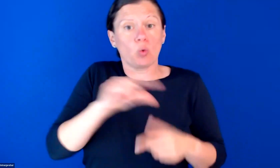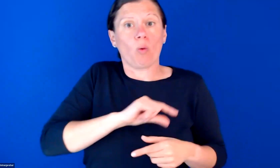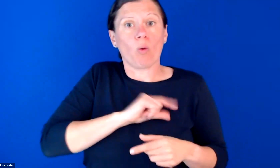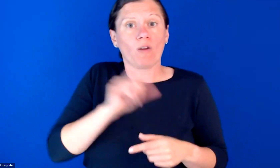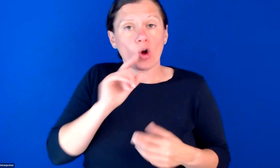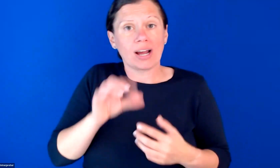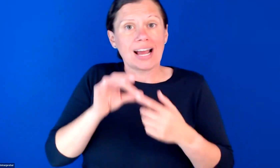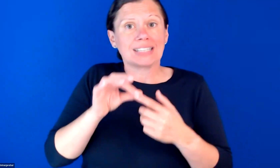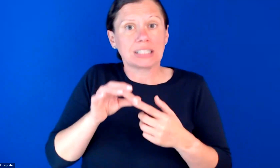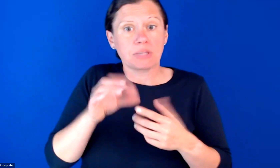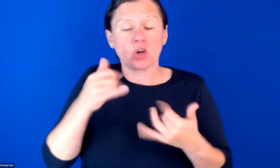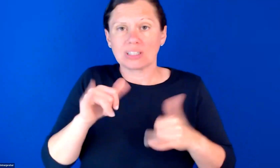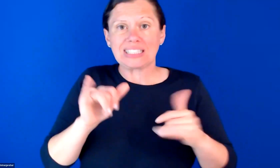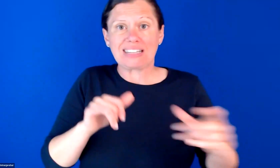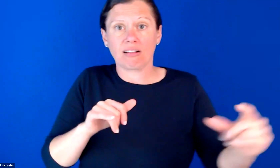January 2024?